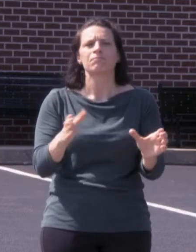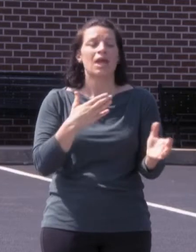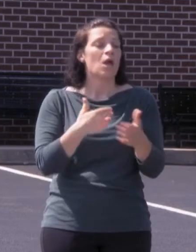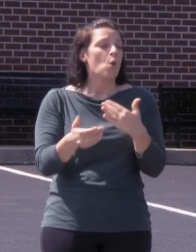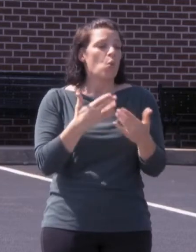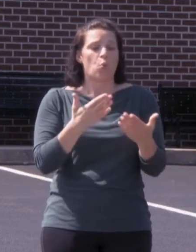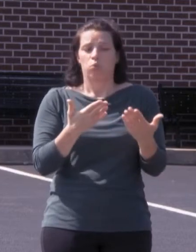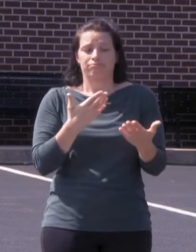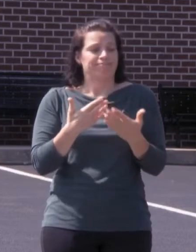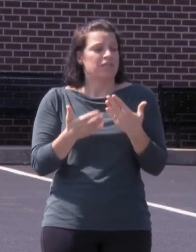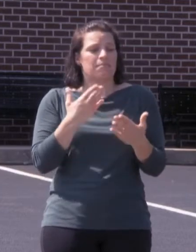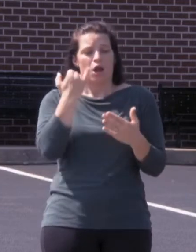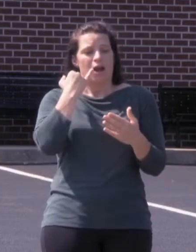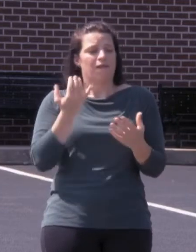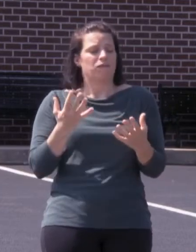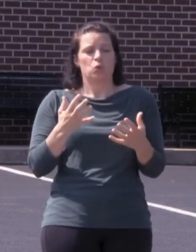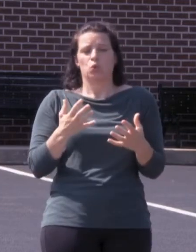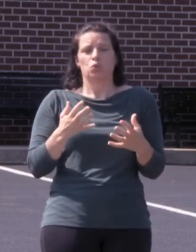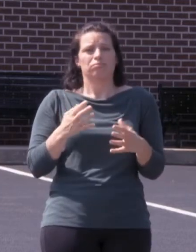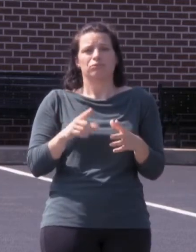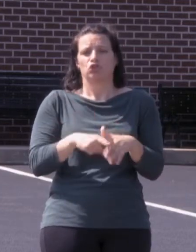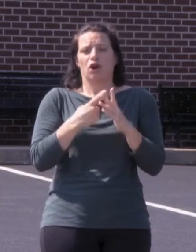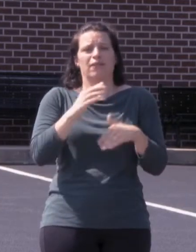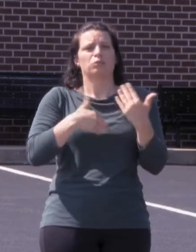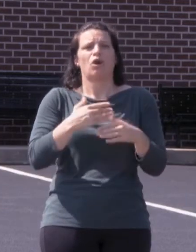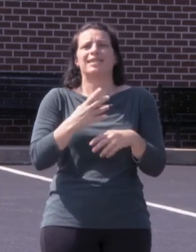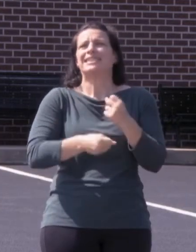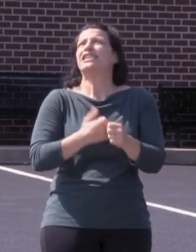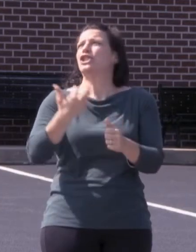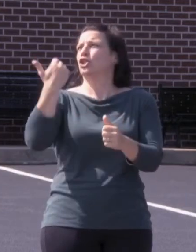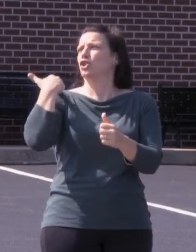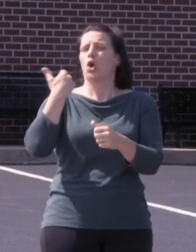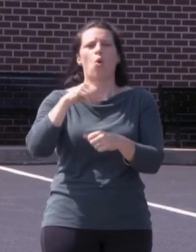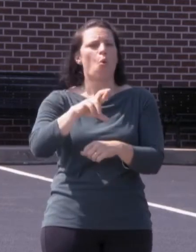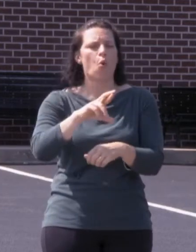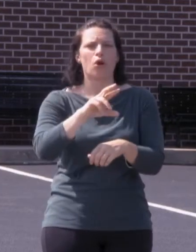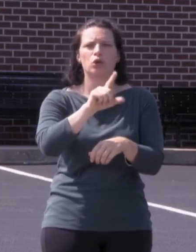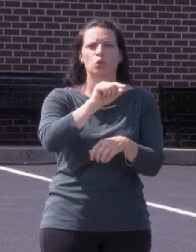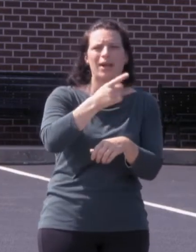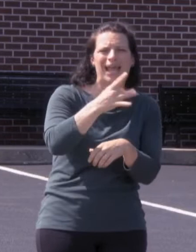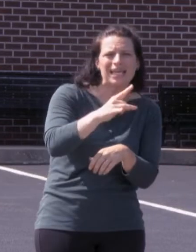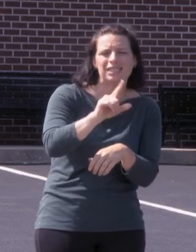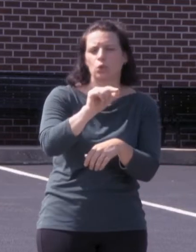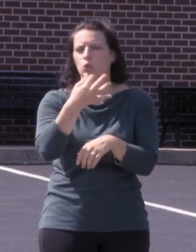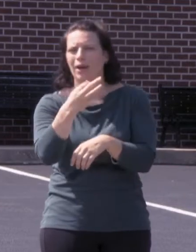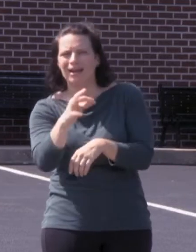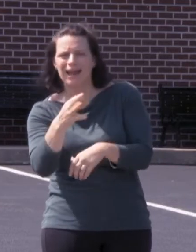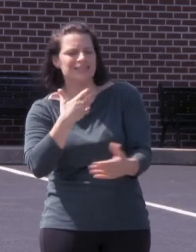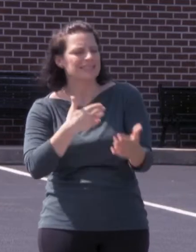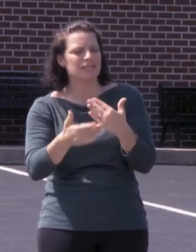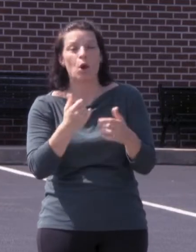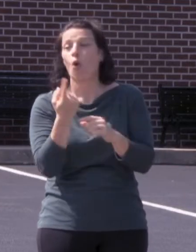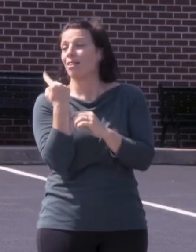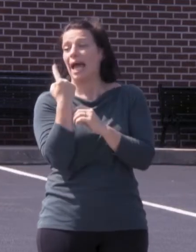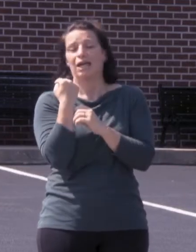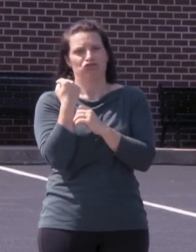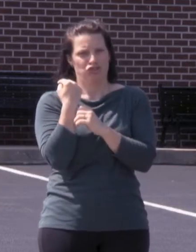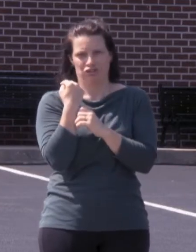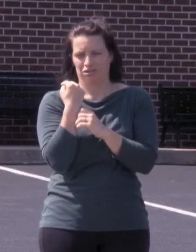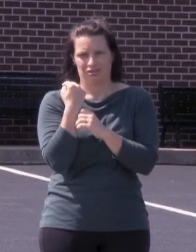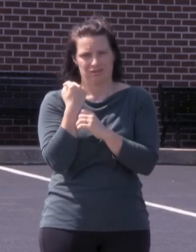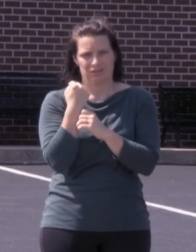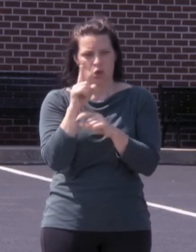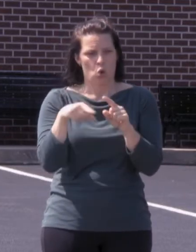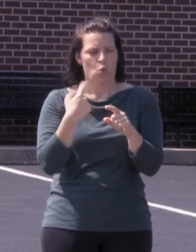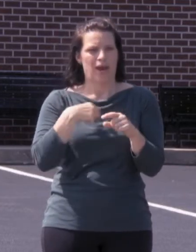stepped into this process years before I got involved, or in 2018 and 19, or last year